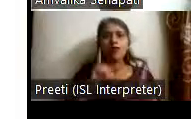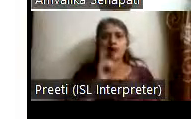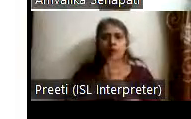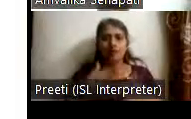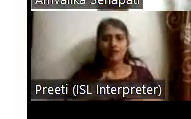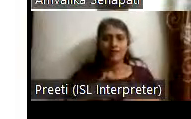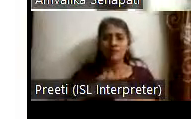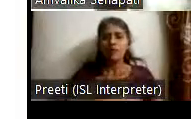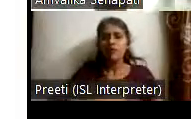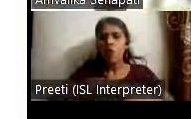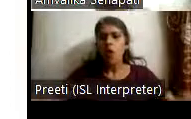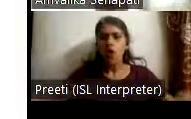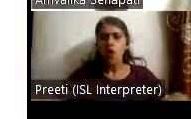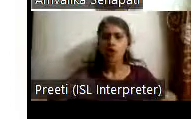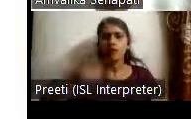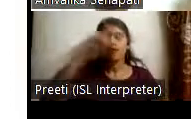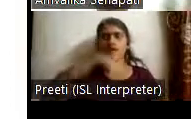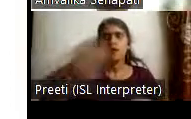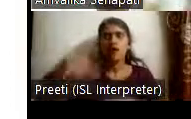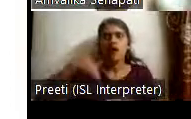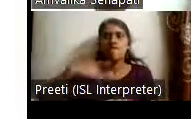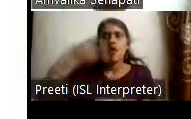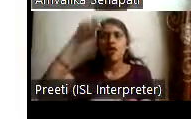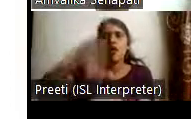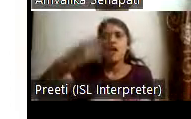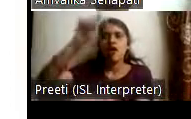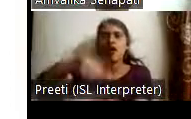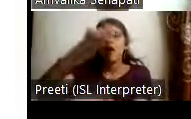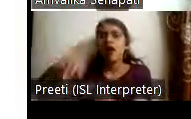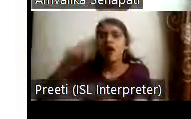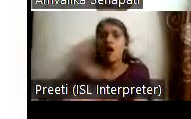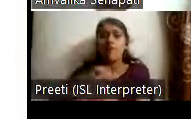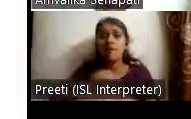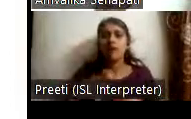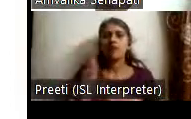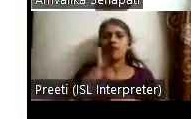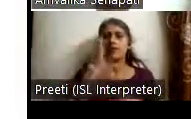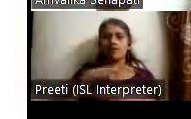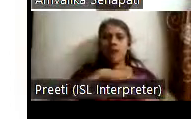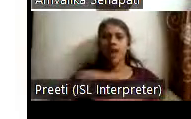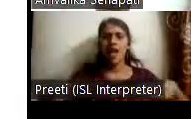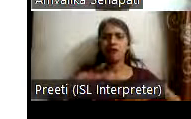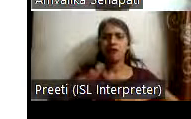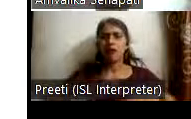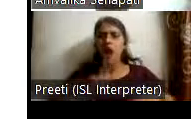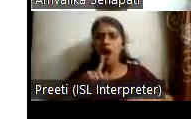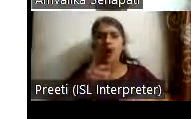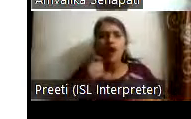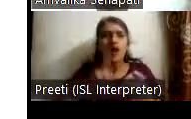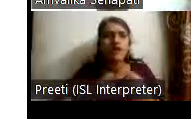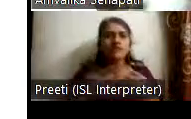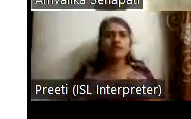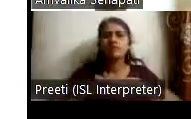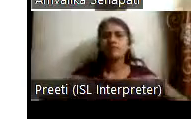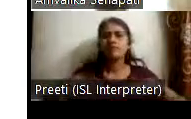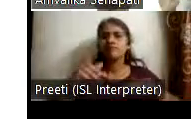level, suppose there's a almari jutting out from the corridor wall, that person will not be alerted to that. So